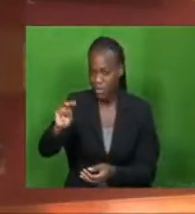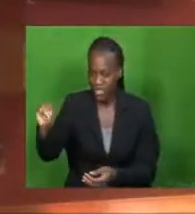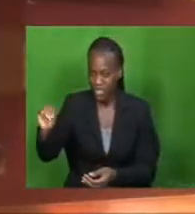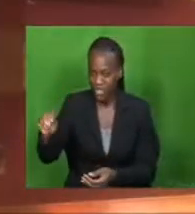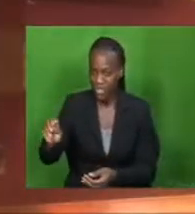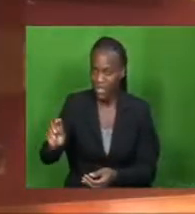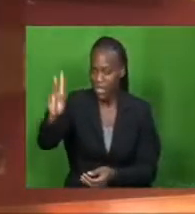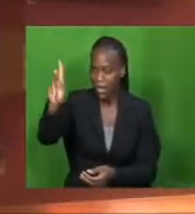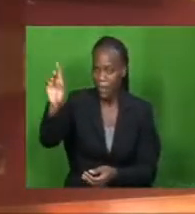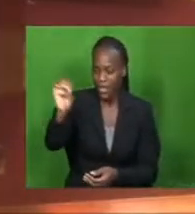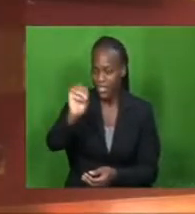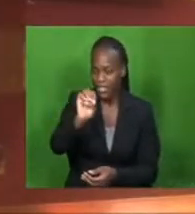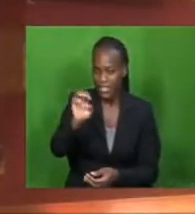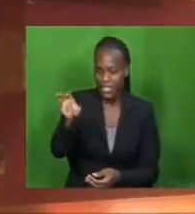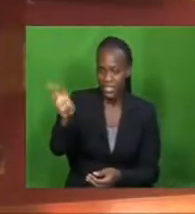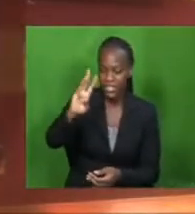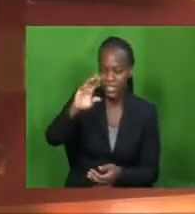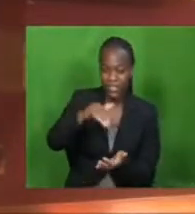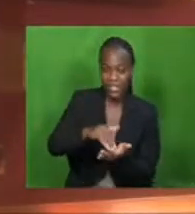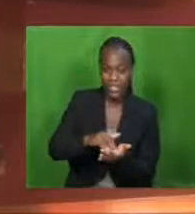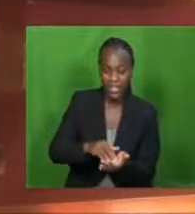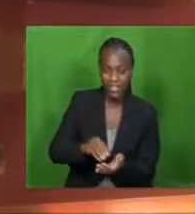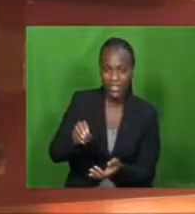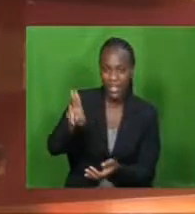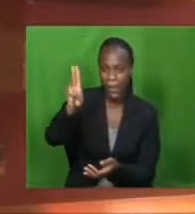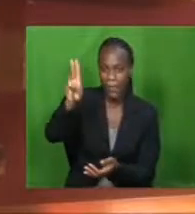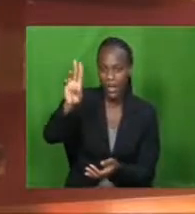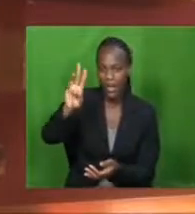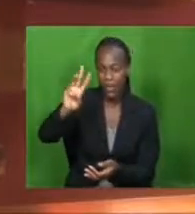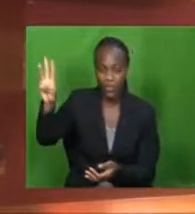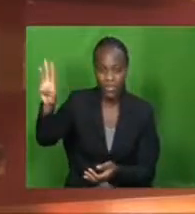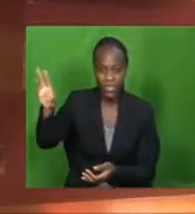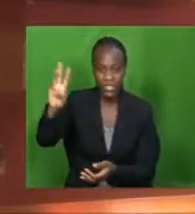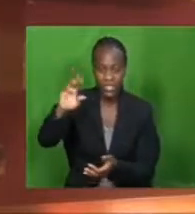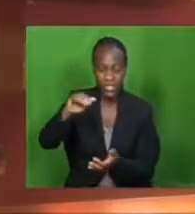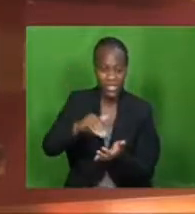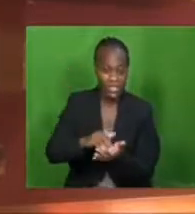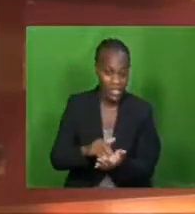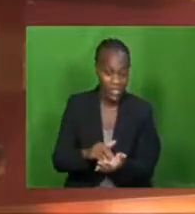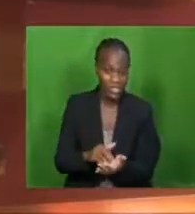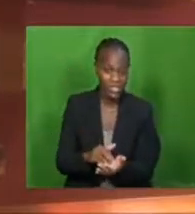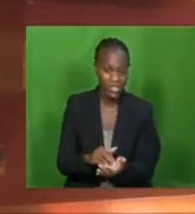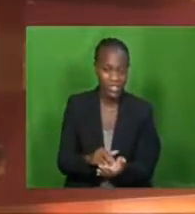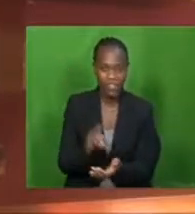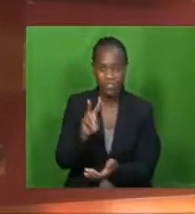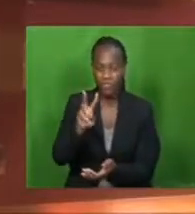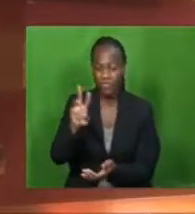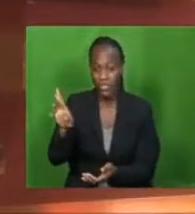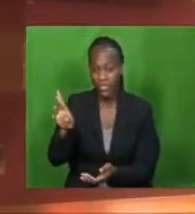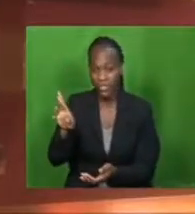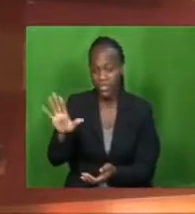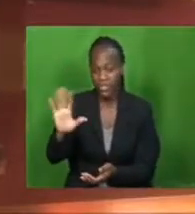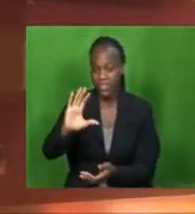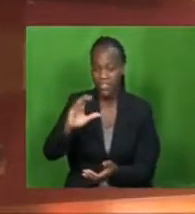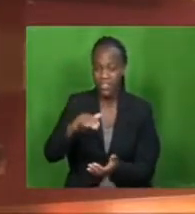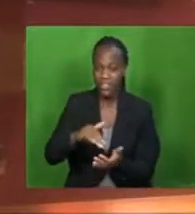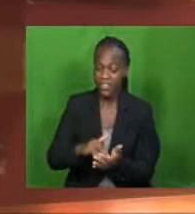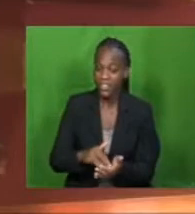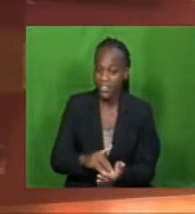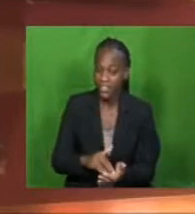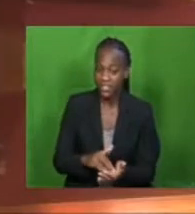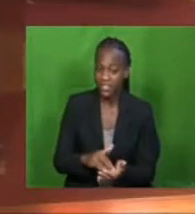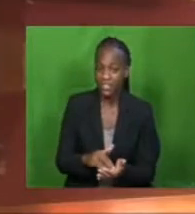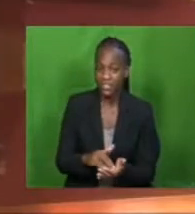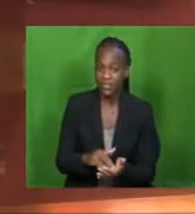East, 600,000 seedlings. Upper West, 600,000 seedlings. Volta region, 500,000